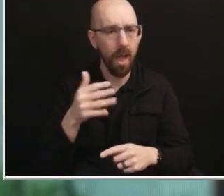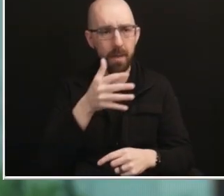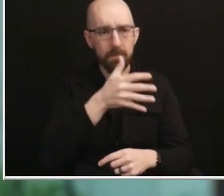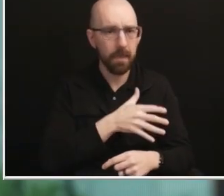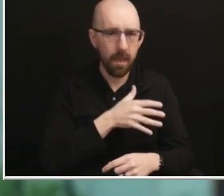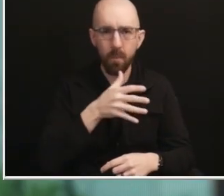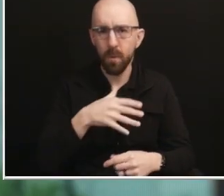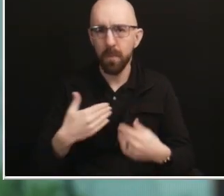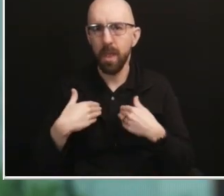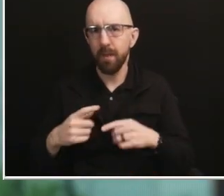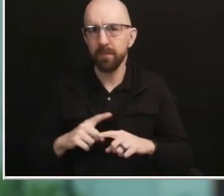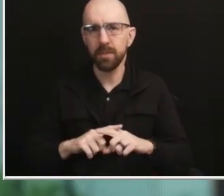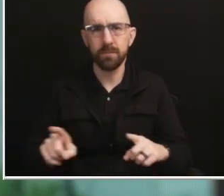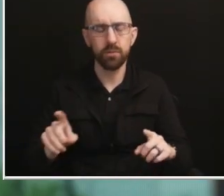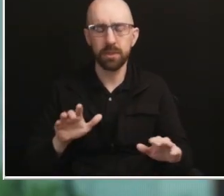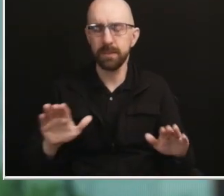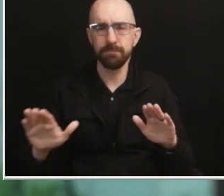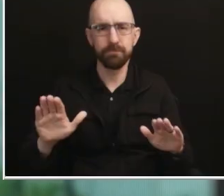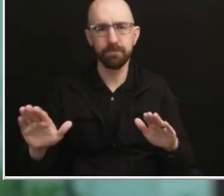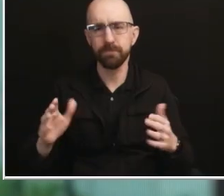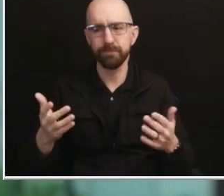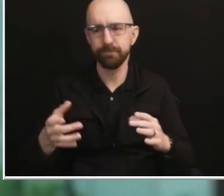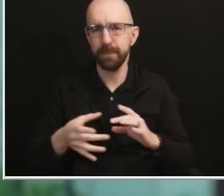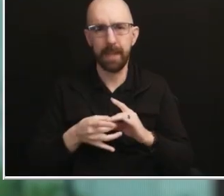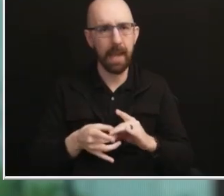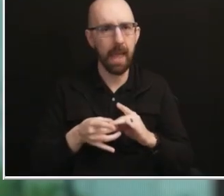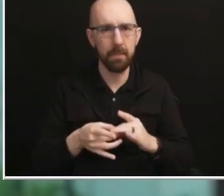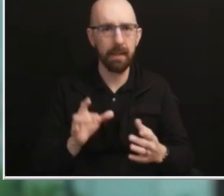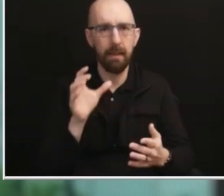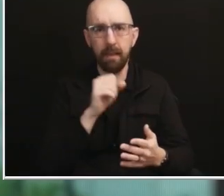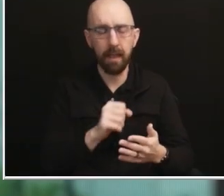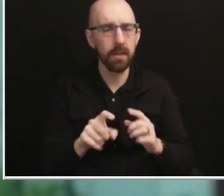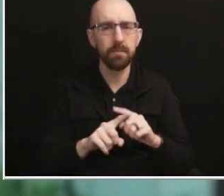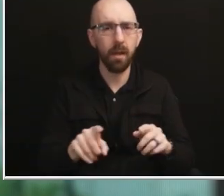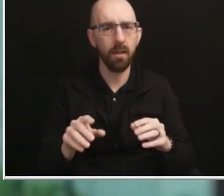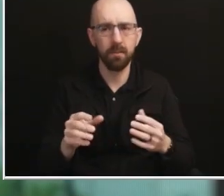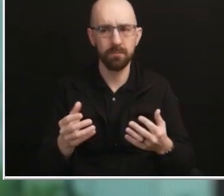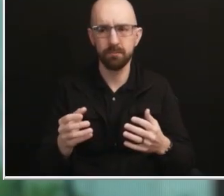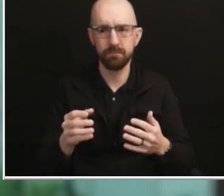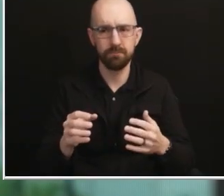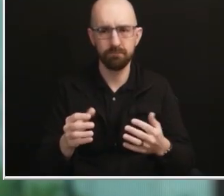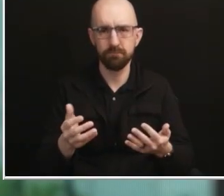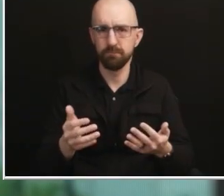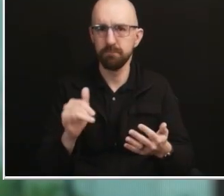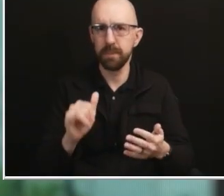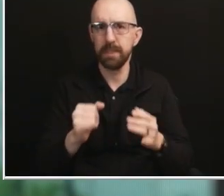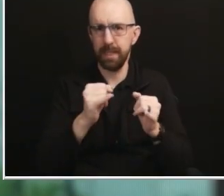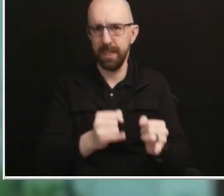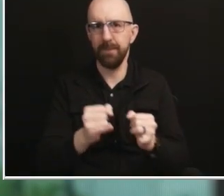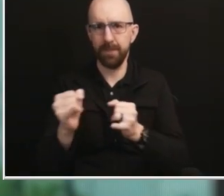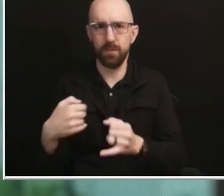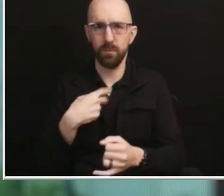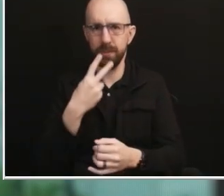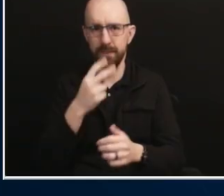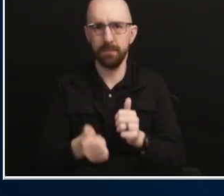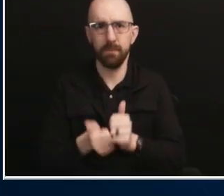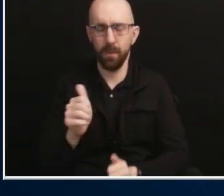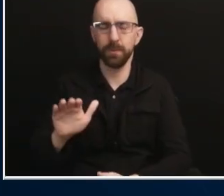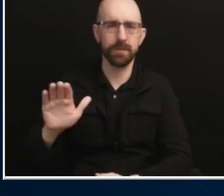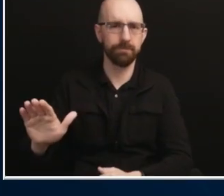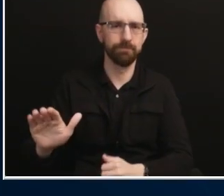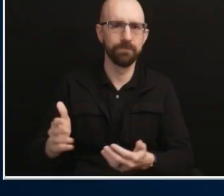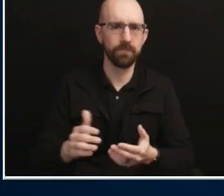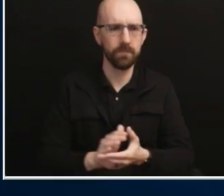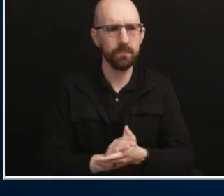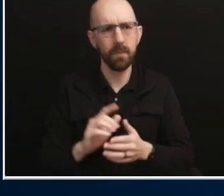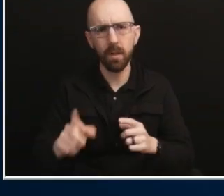different dynamics, but no question that's the individuals we see it most in. So when should